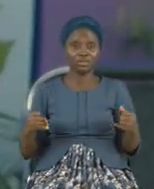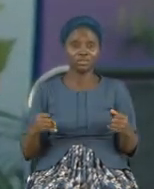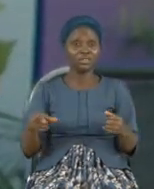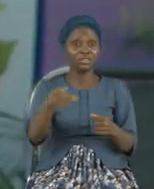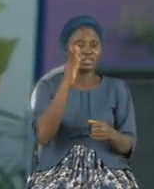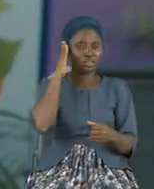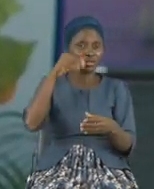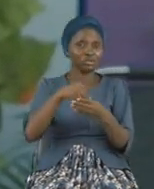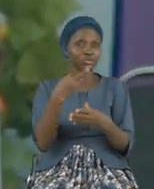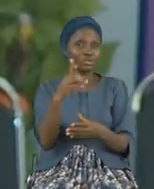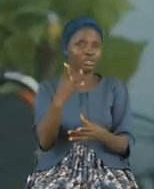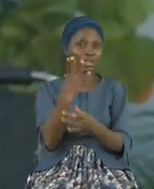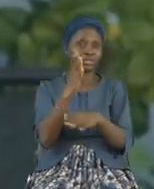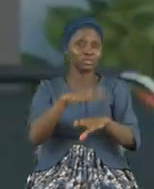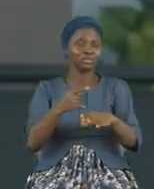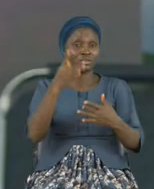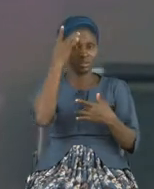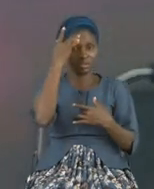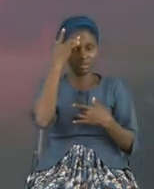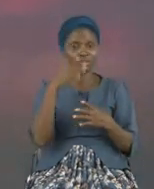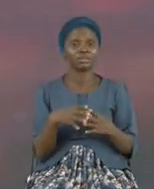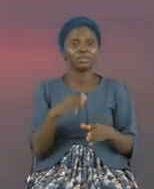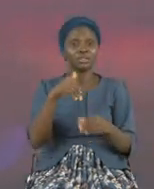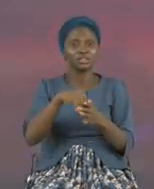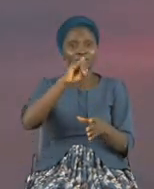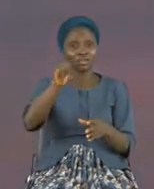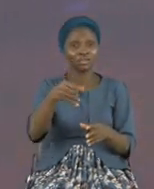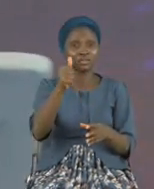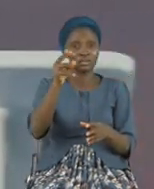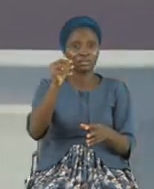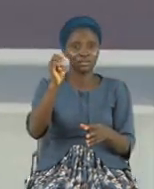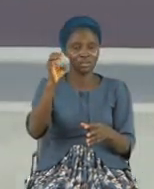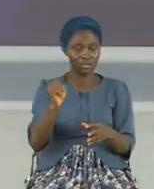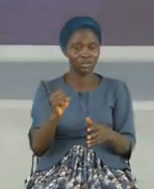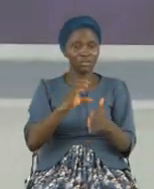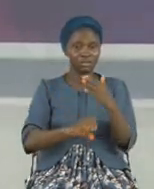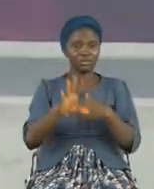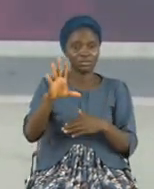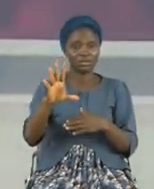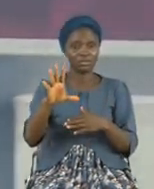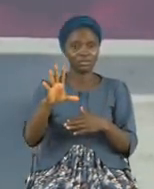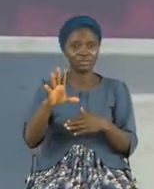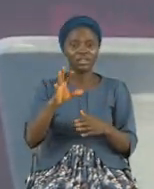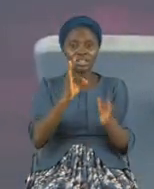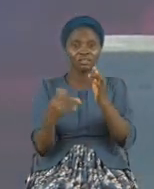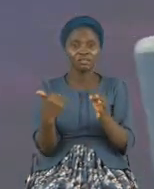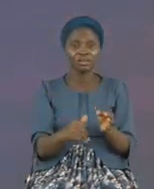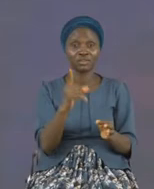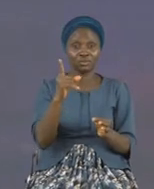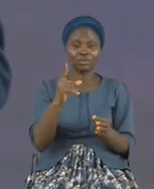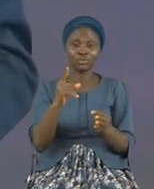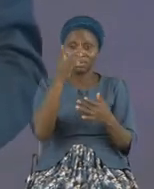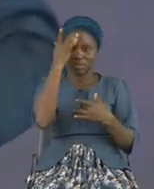way. In James chapter 5, is any sick among you, let him call for the elders of the